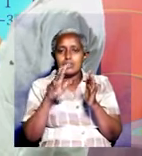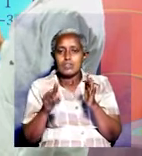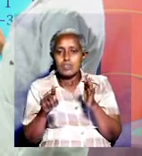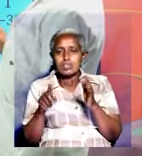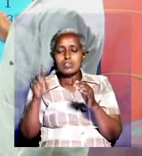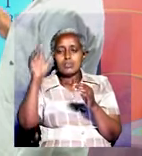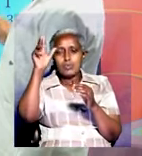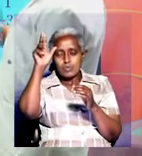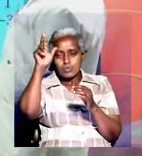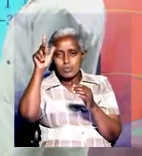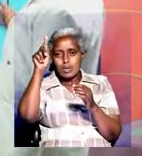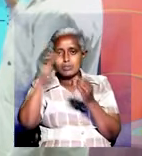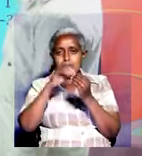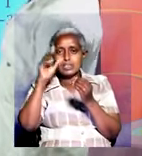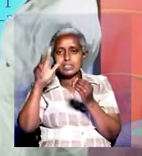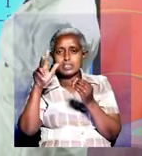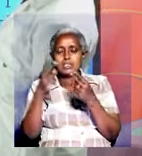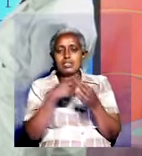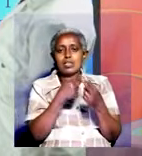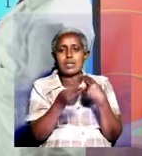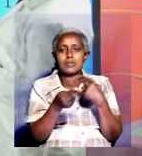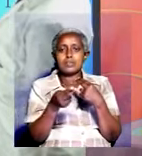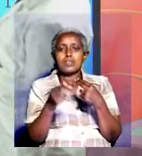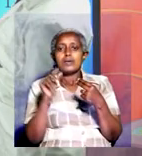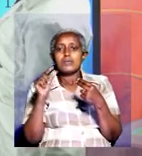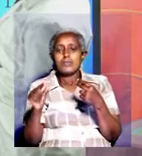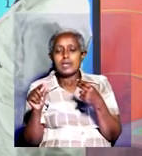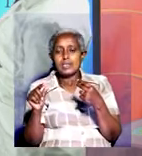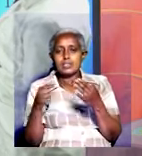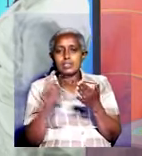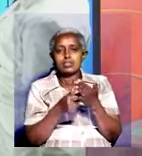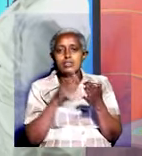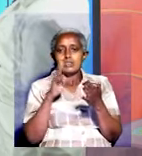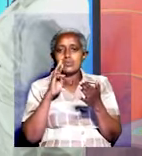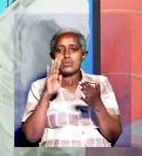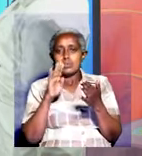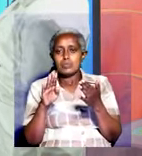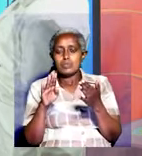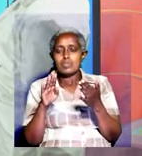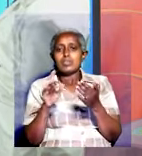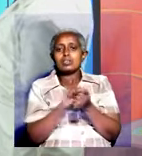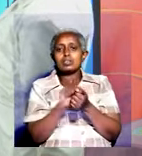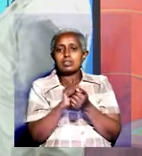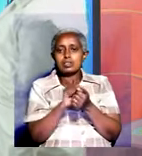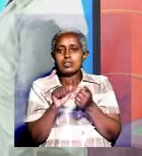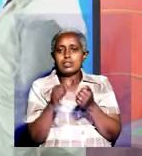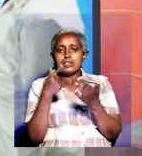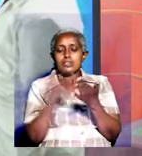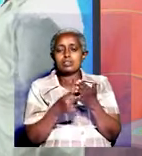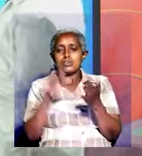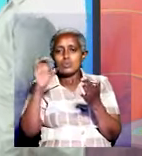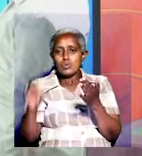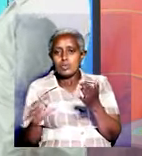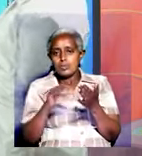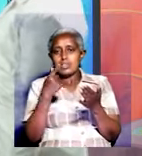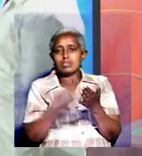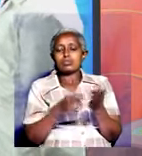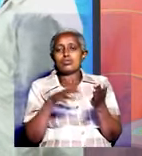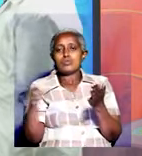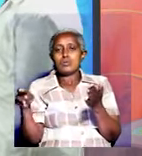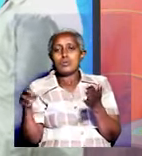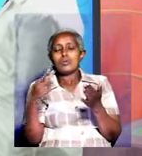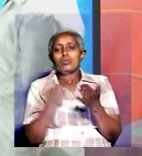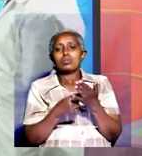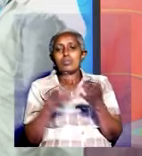power of 1 plus 3 times its minor. So this will be deleting this column and this row, you'll